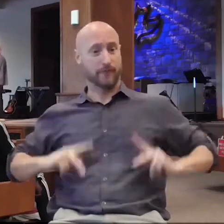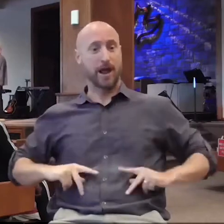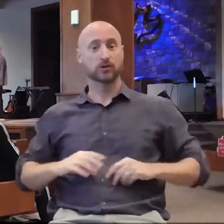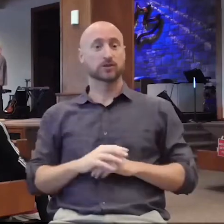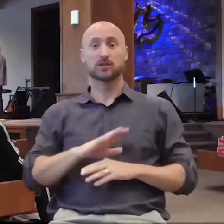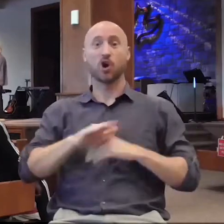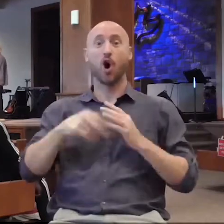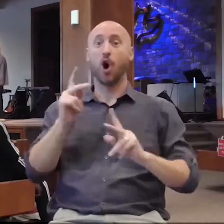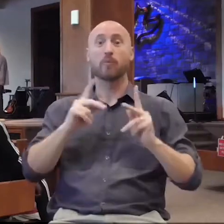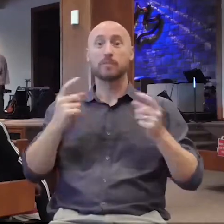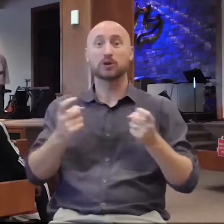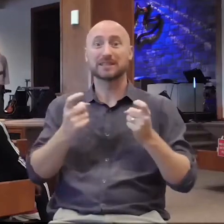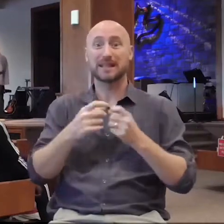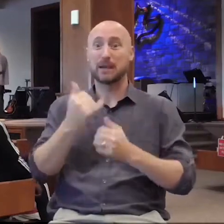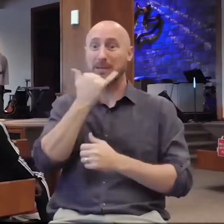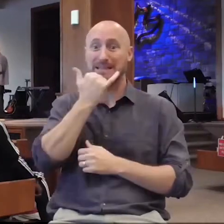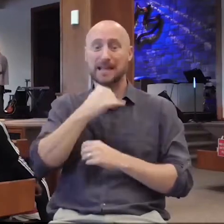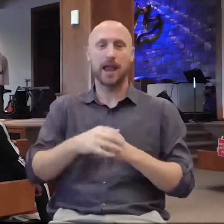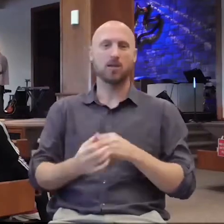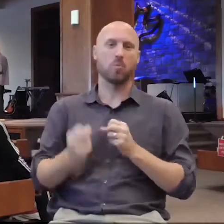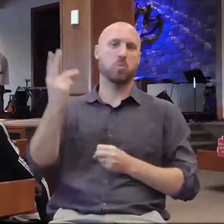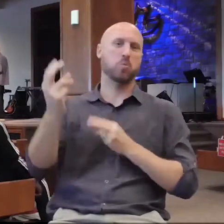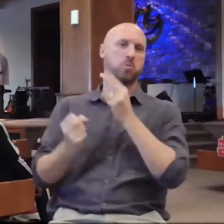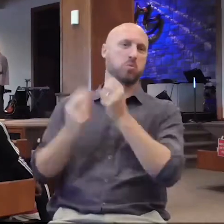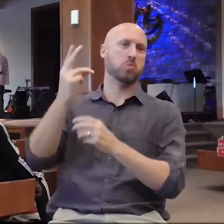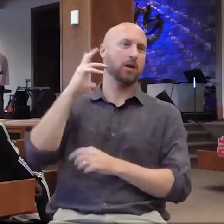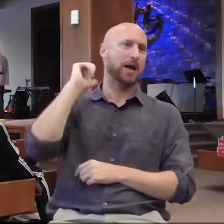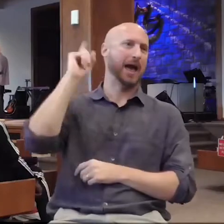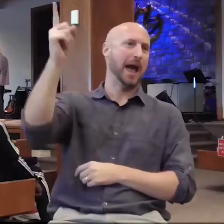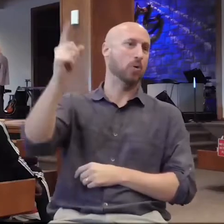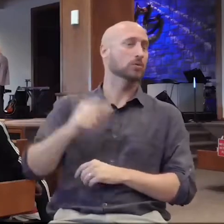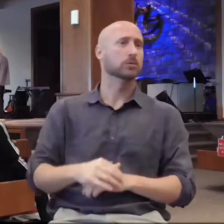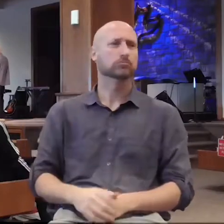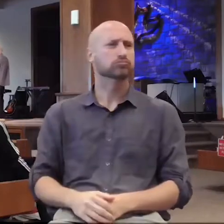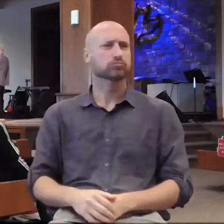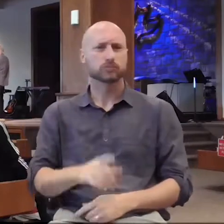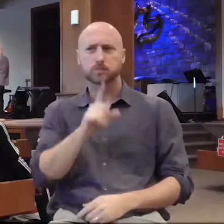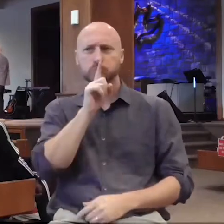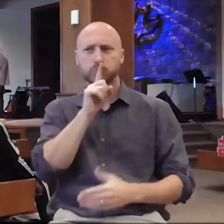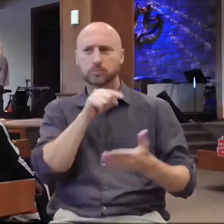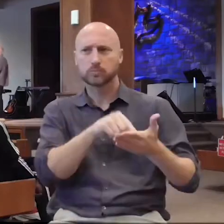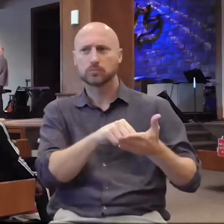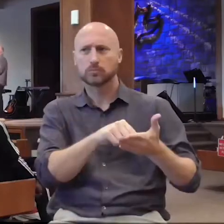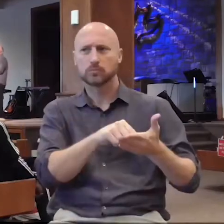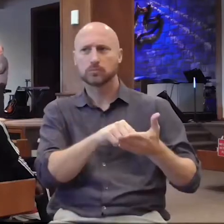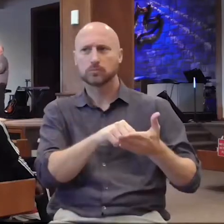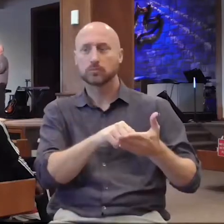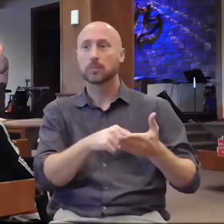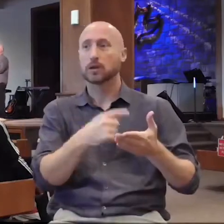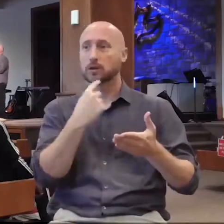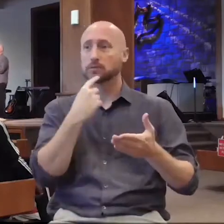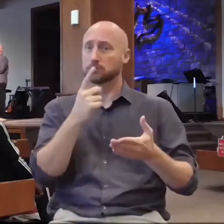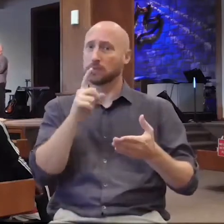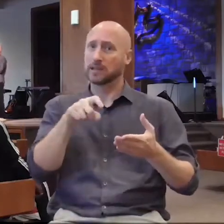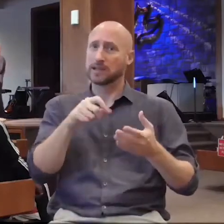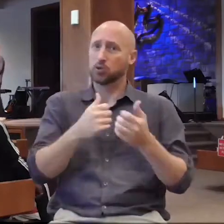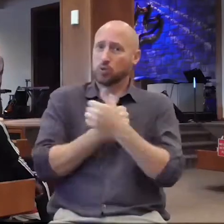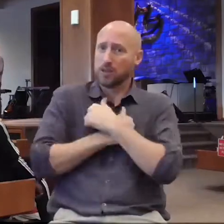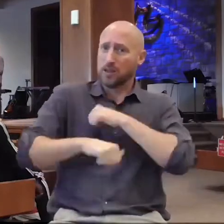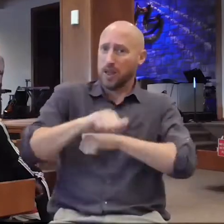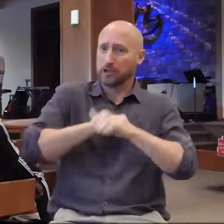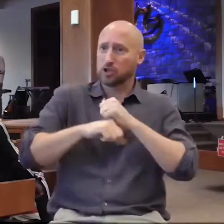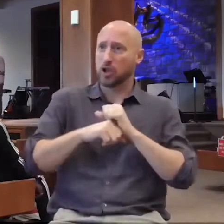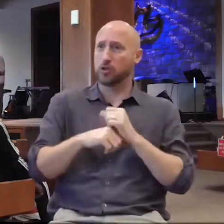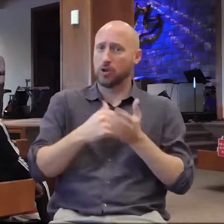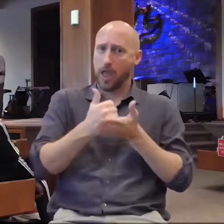everybody in your church that makes a mistake. That's not what it says. We have to love one another, restore one another. You know, the New Testament teaches